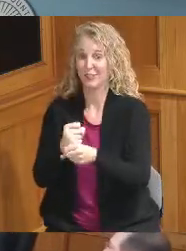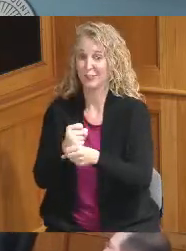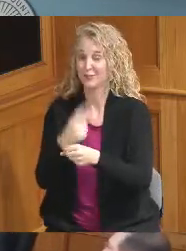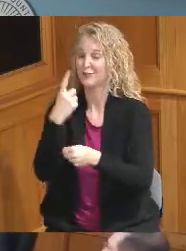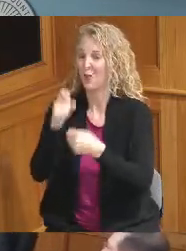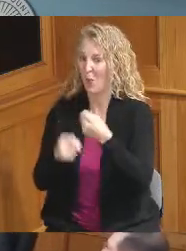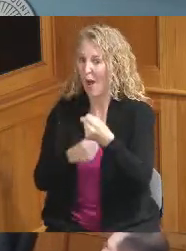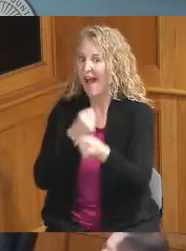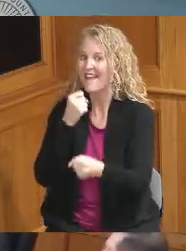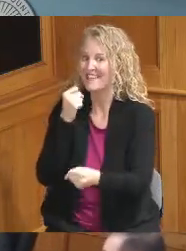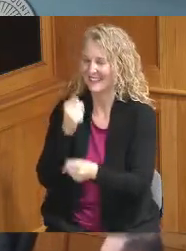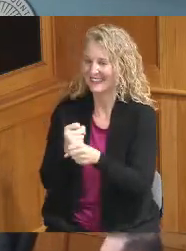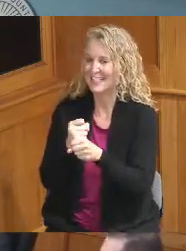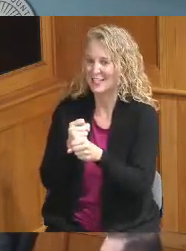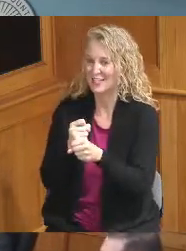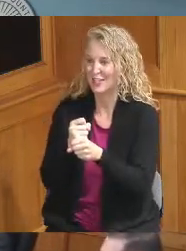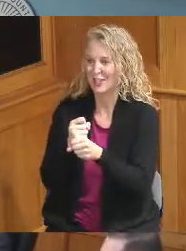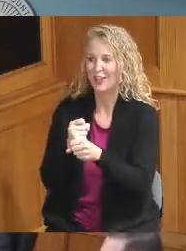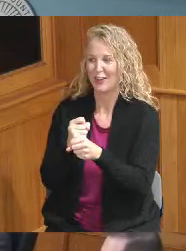one year cancer-free.